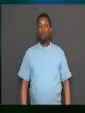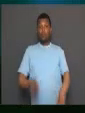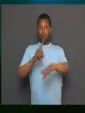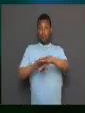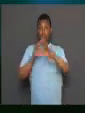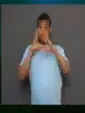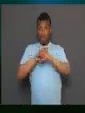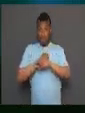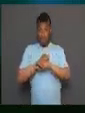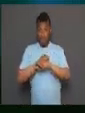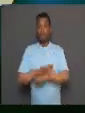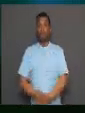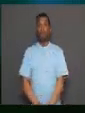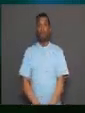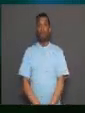Time's up.